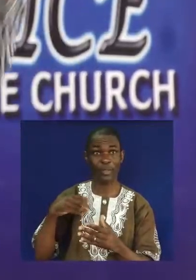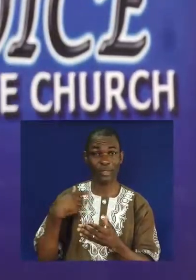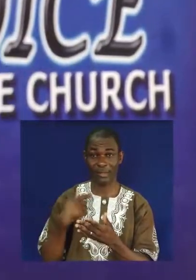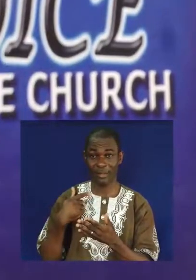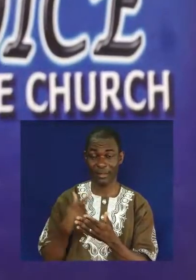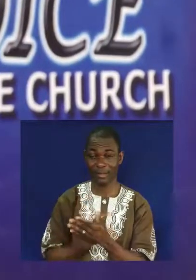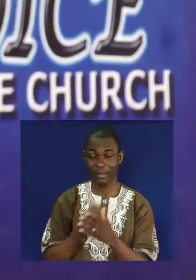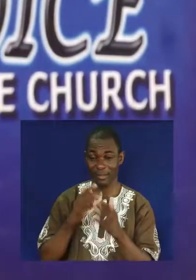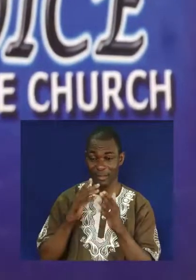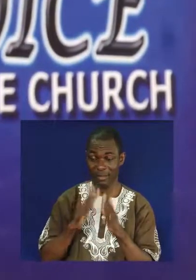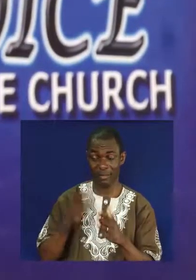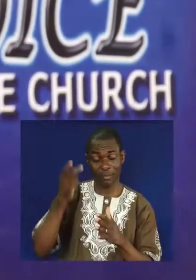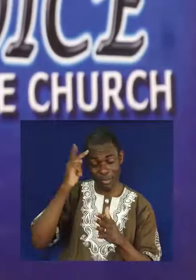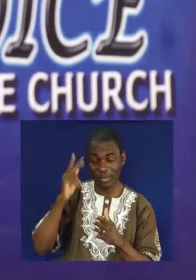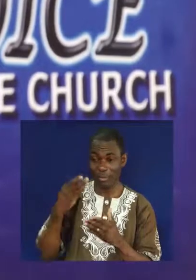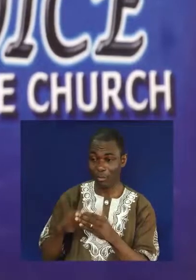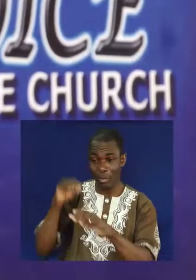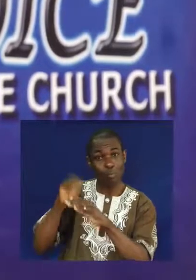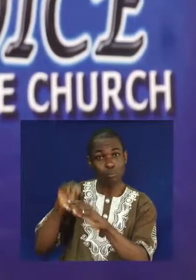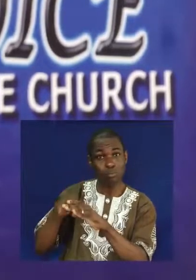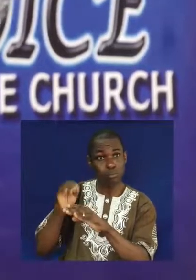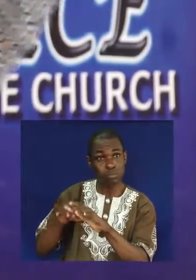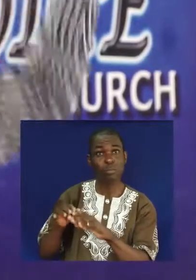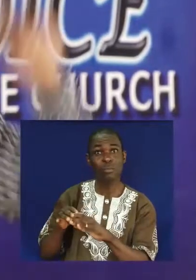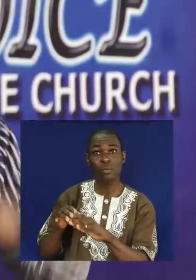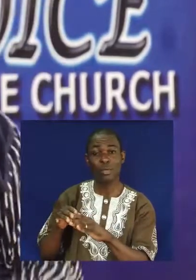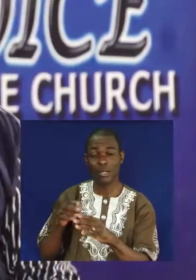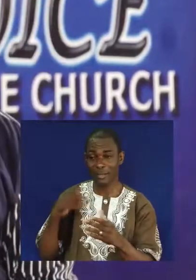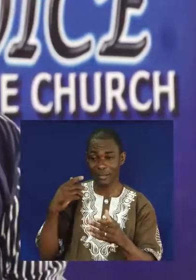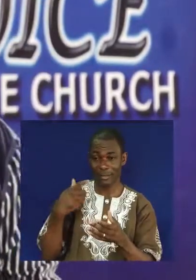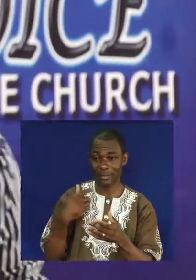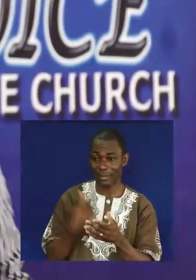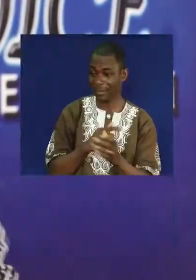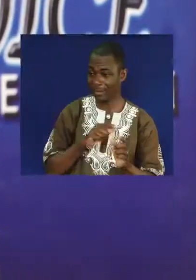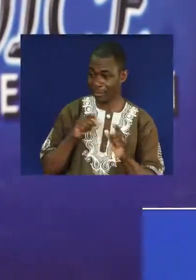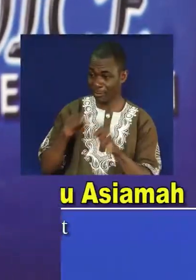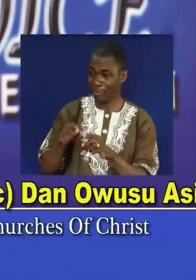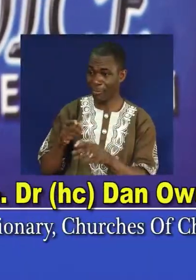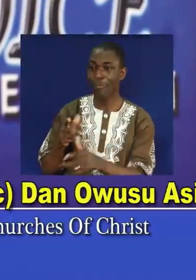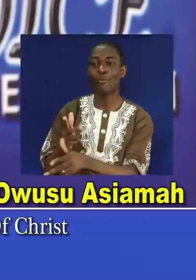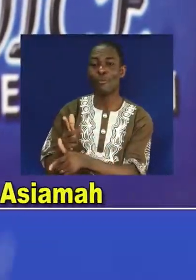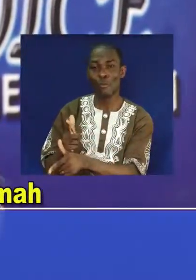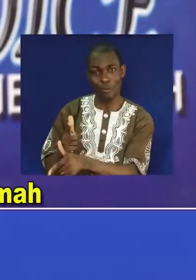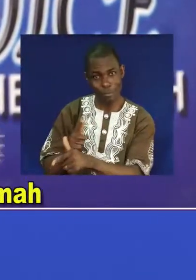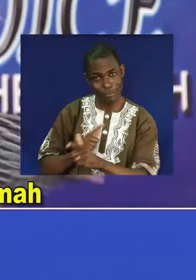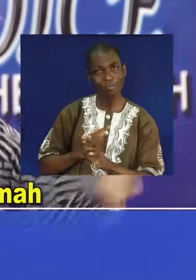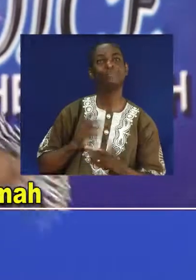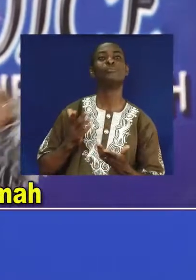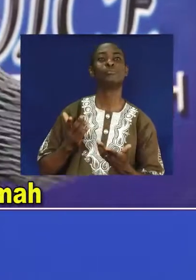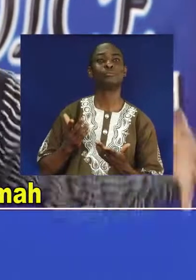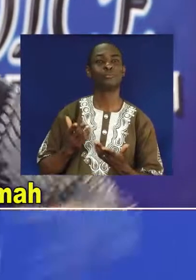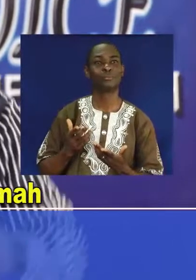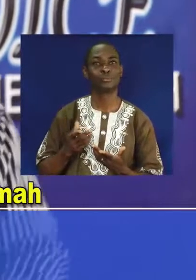money baswa, not the United States. Or money baswa, not the United Kingdom, and what on about eco school. It is a school system,